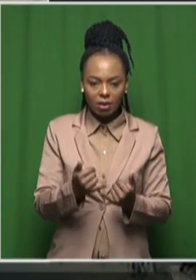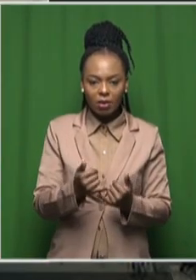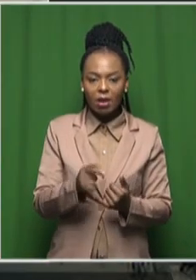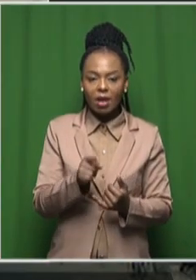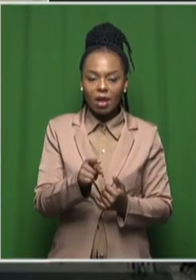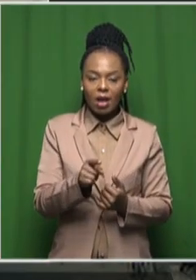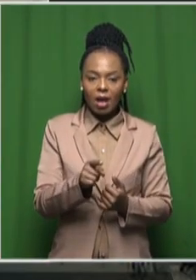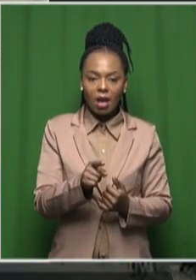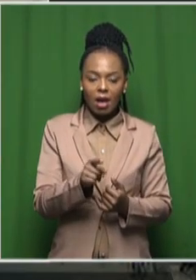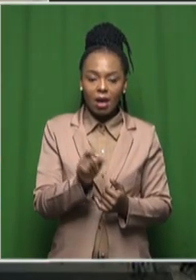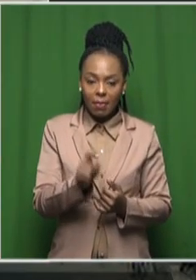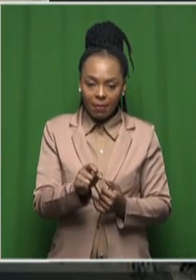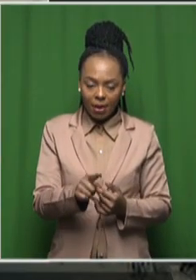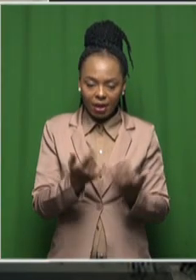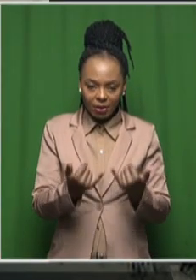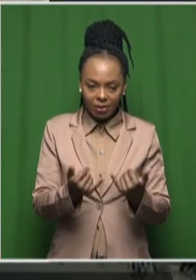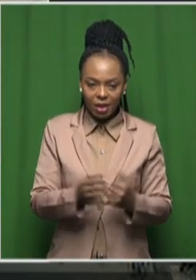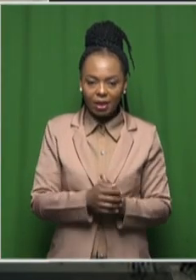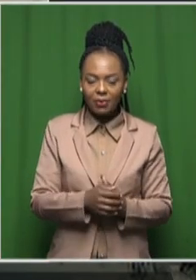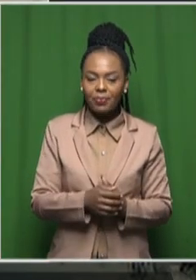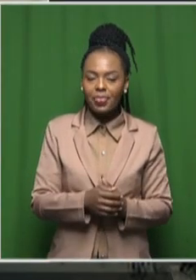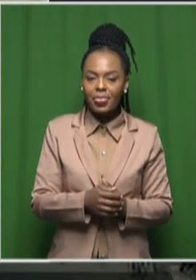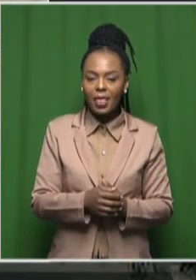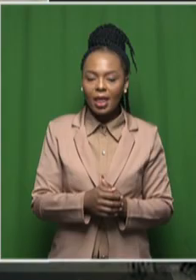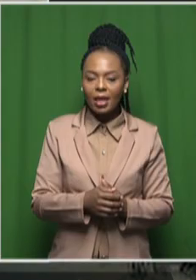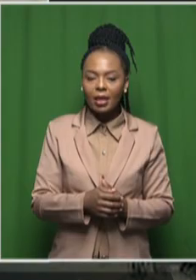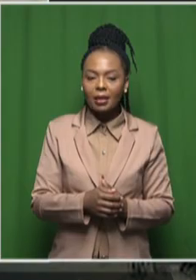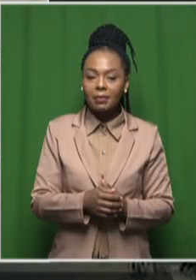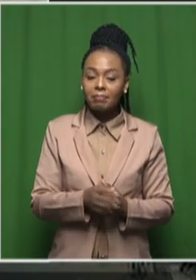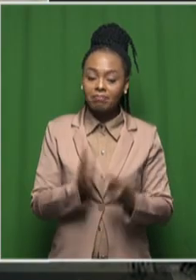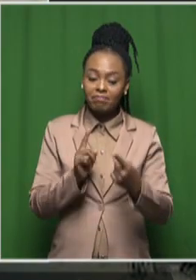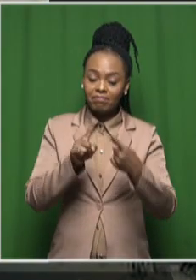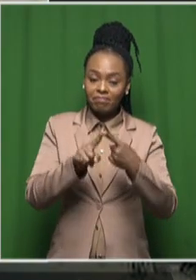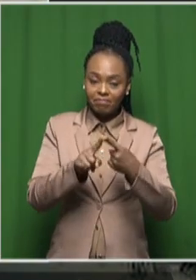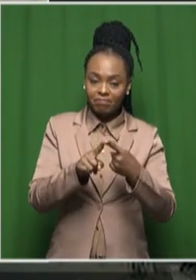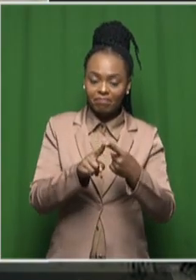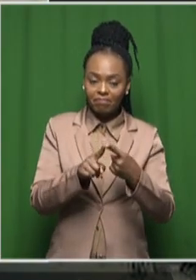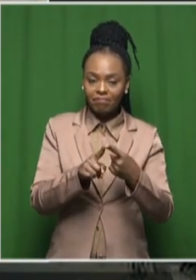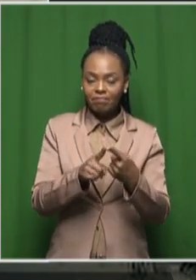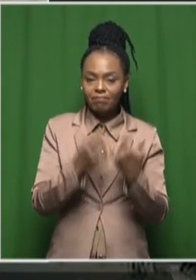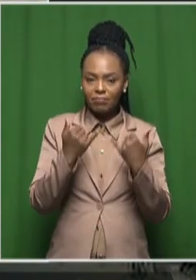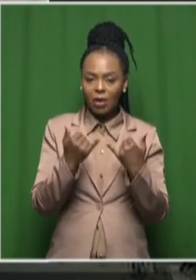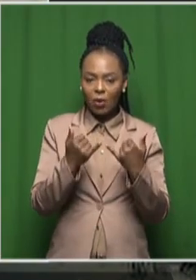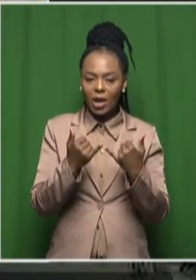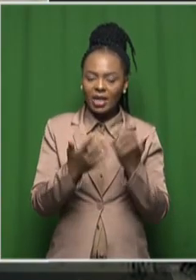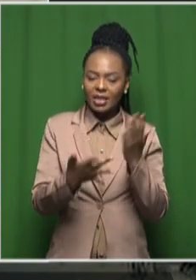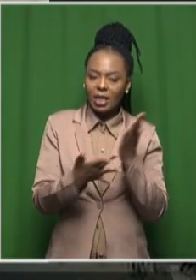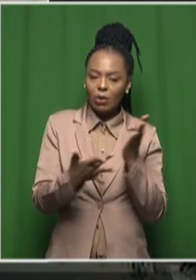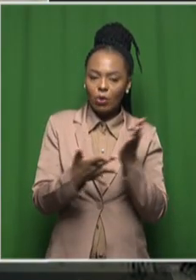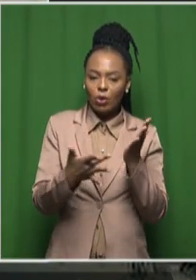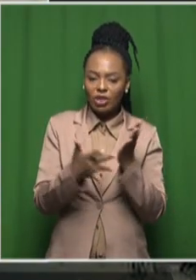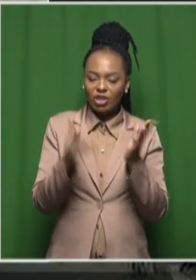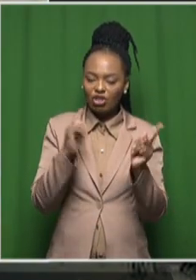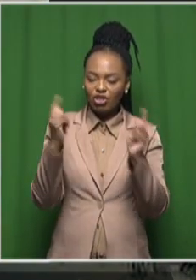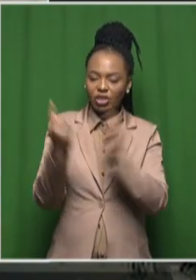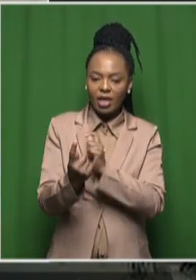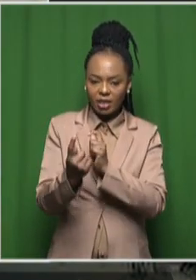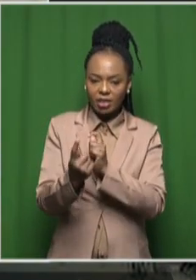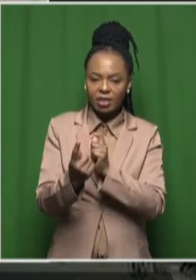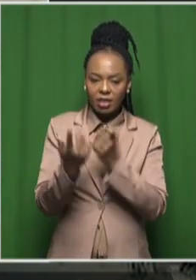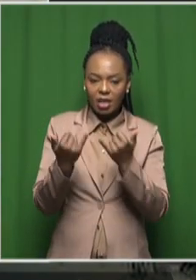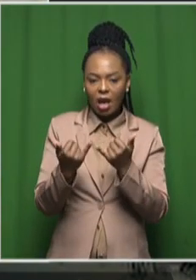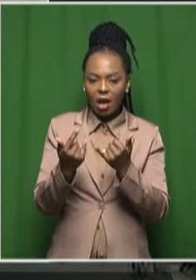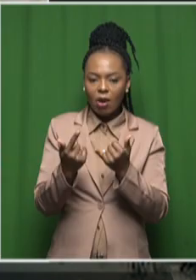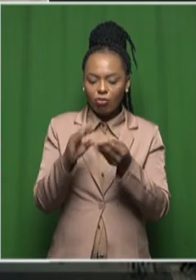let's talk about, from your vantage point, how is technology changing the landscape of ceramics design, and